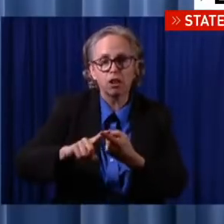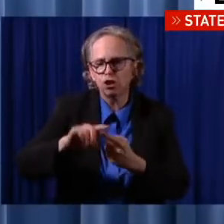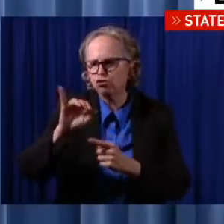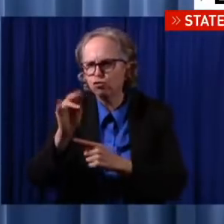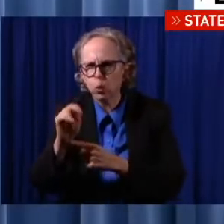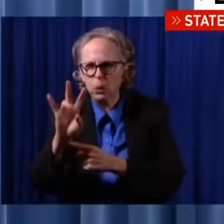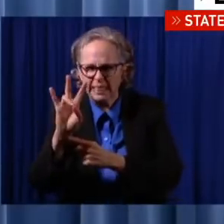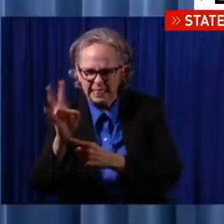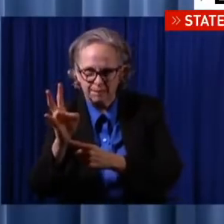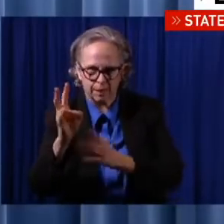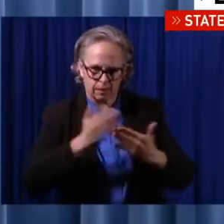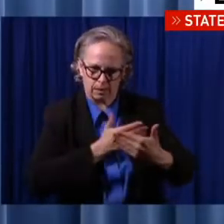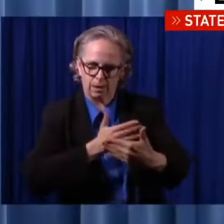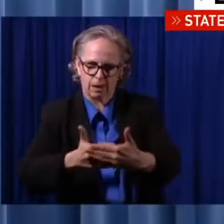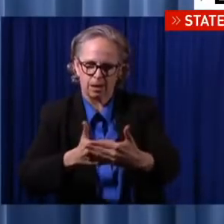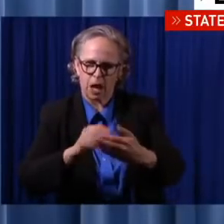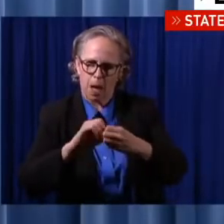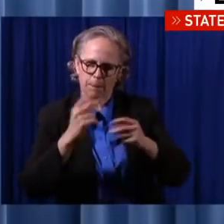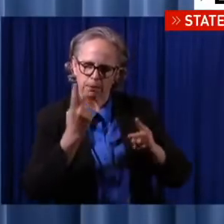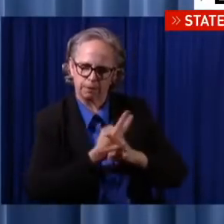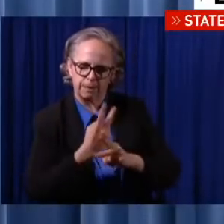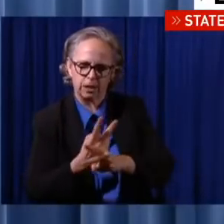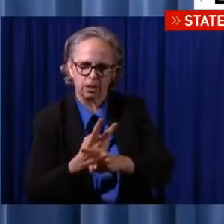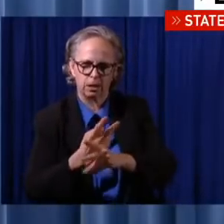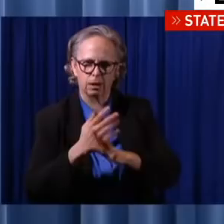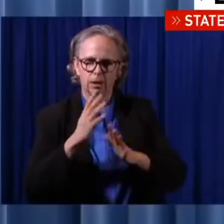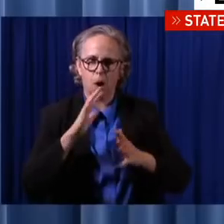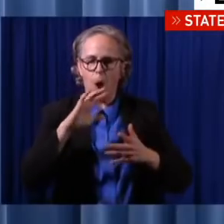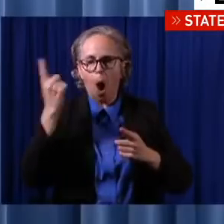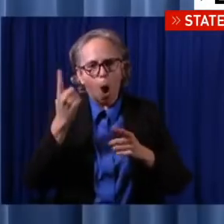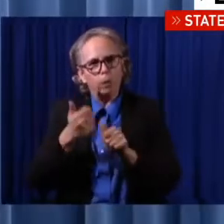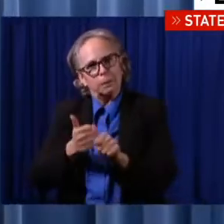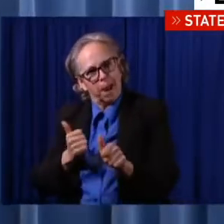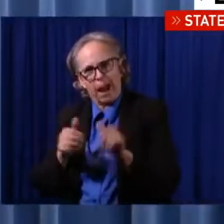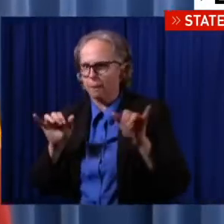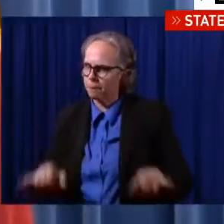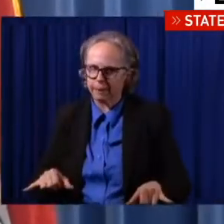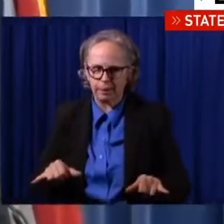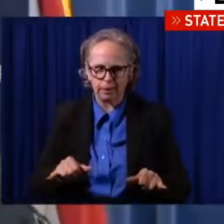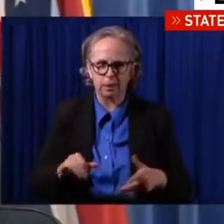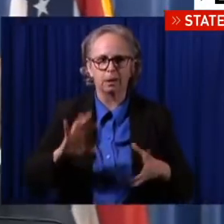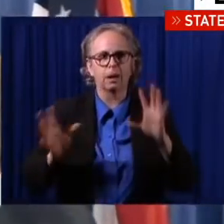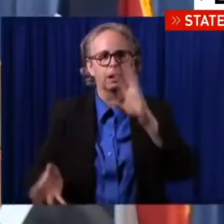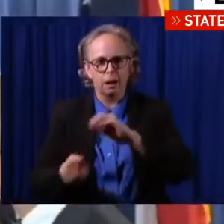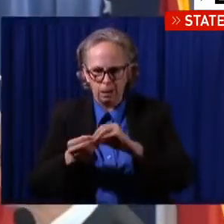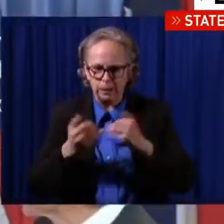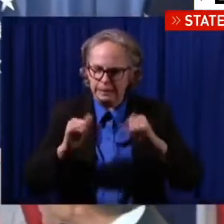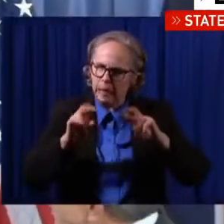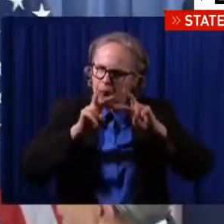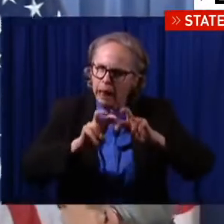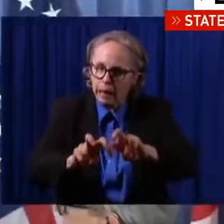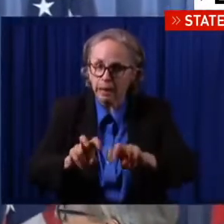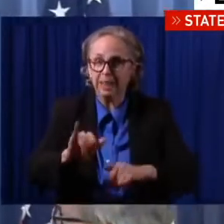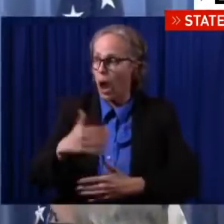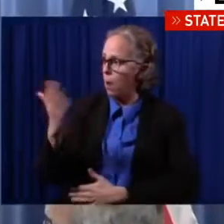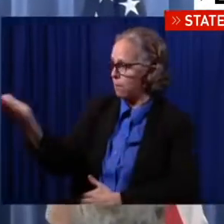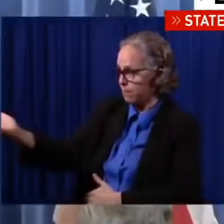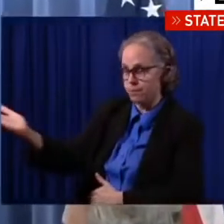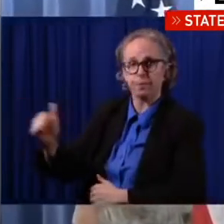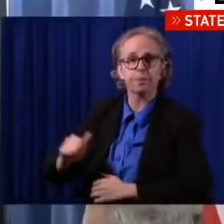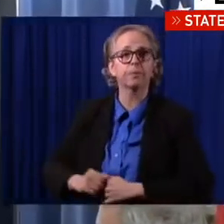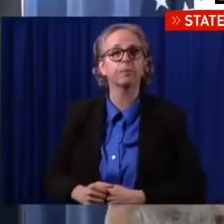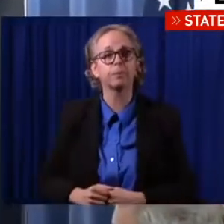always back. This is a chart that shows the regions. And we might start with an area that has